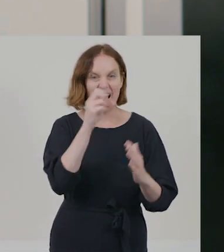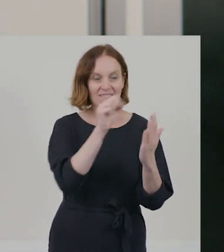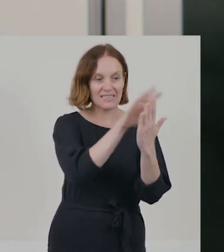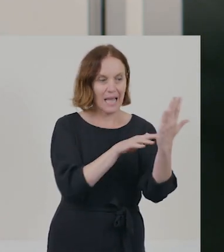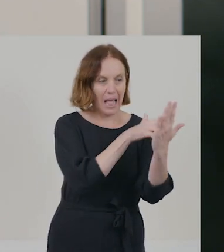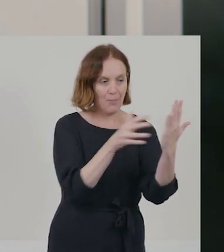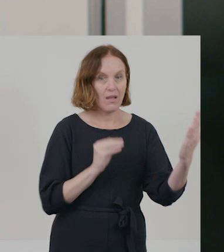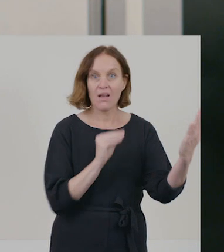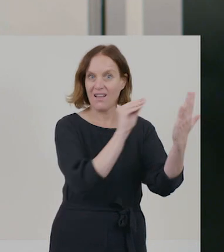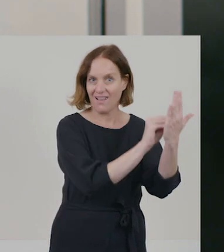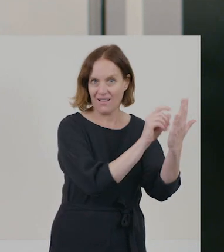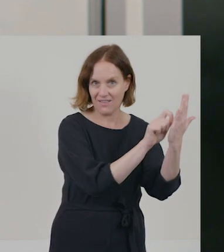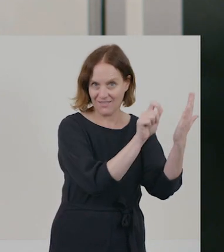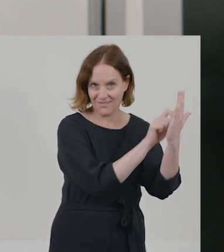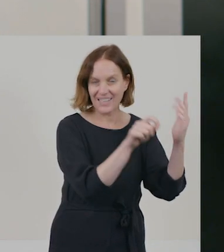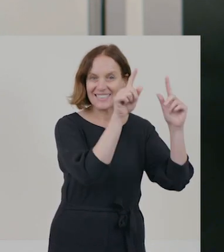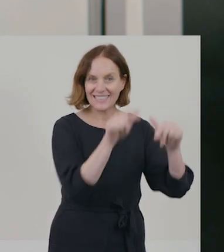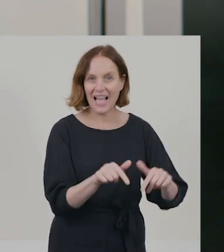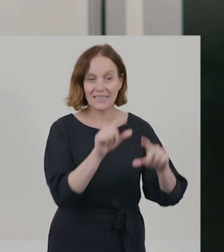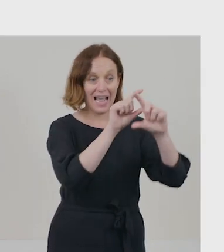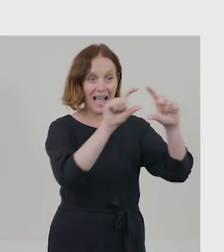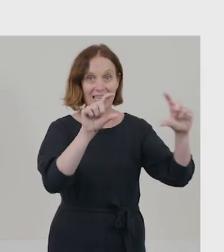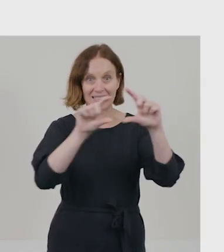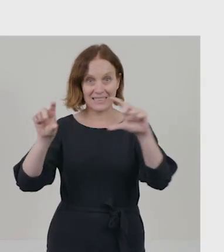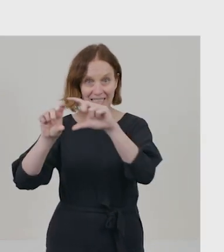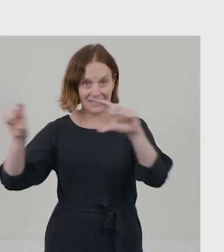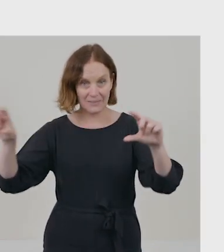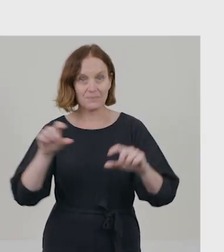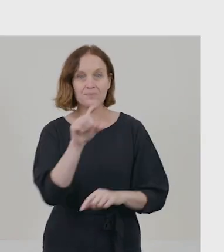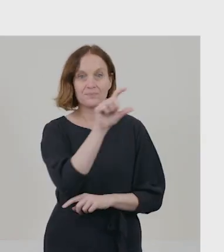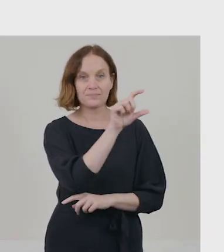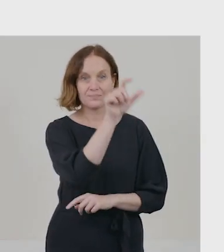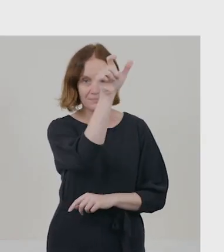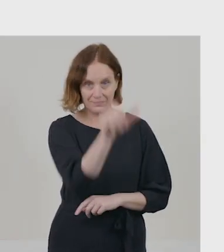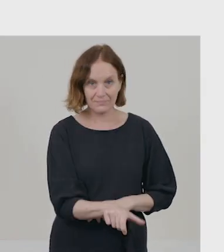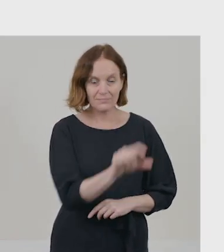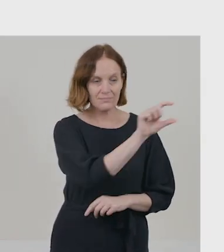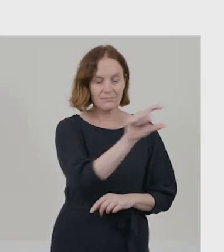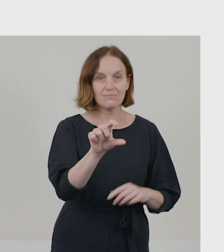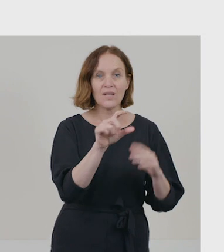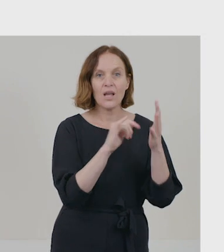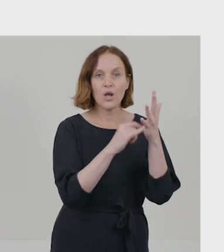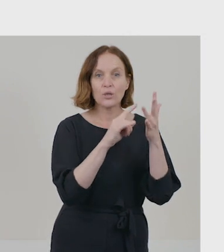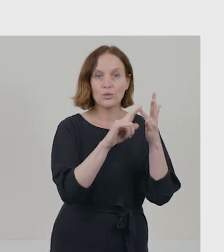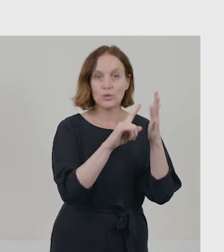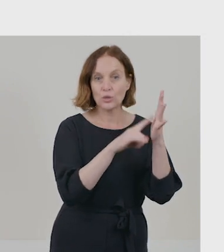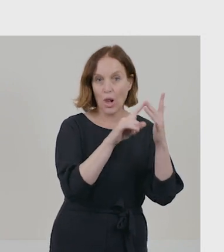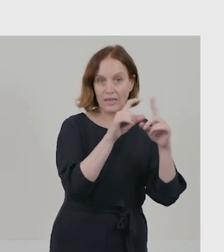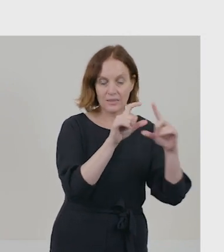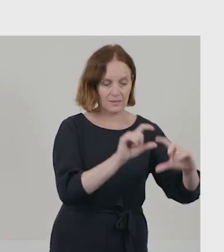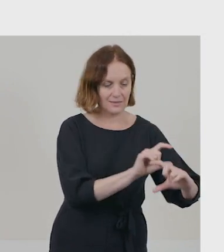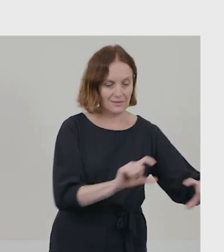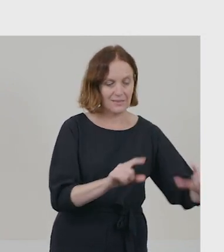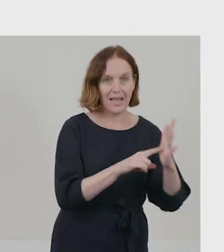our observations. Let's start with the headings. The first column is the state of matter. That is, whether it is a